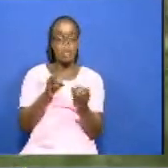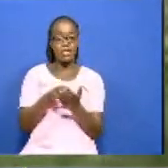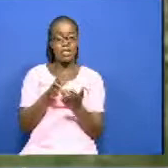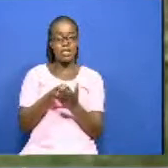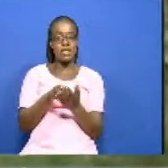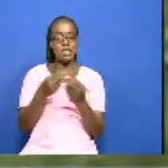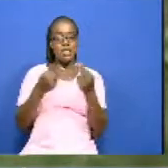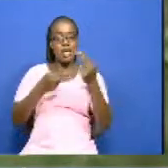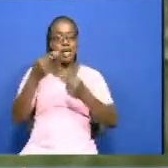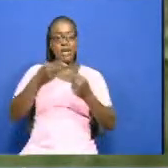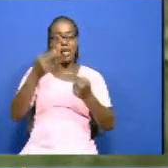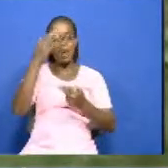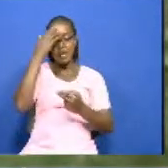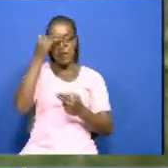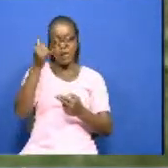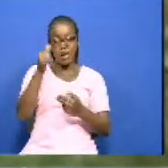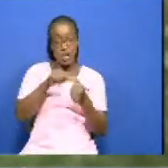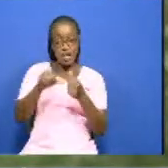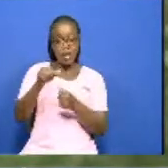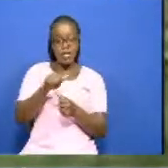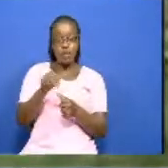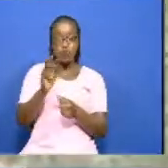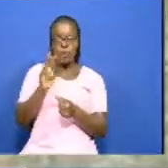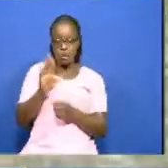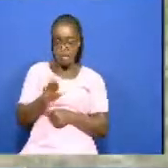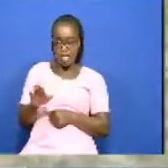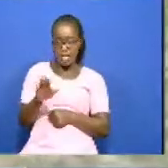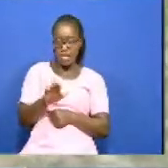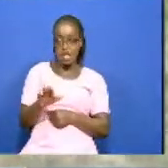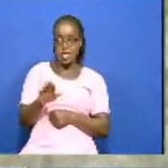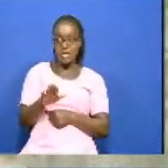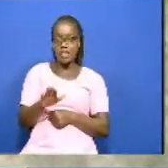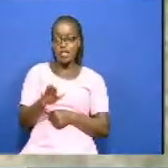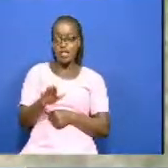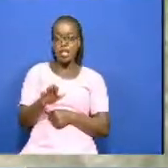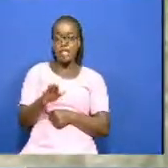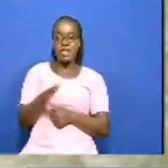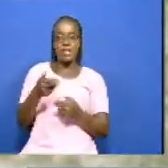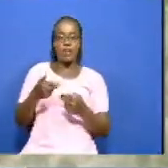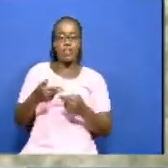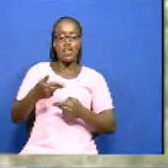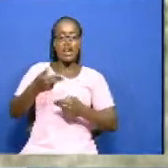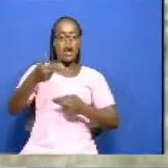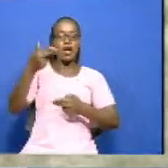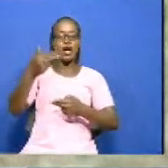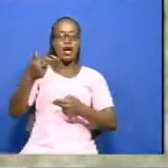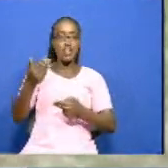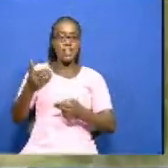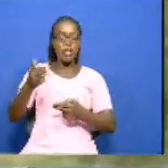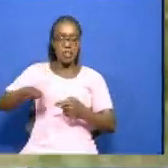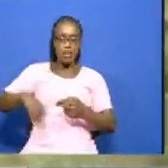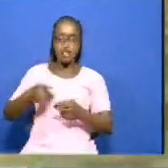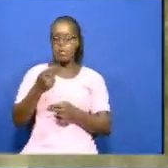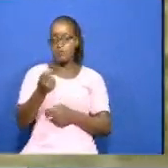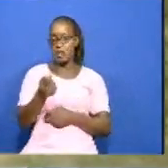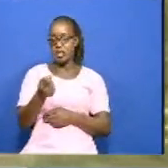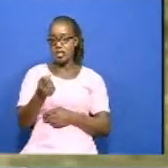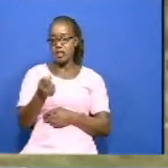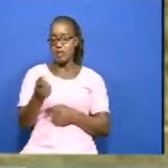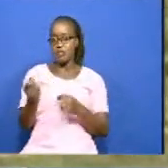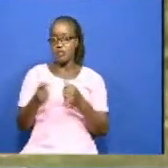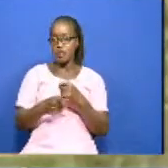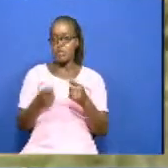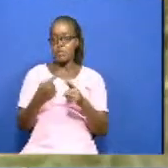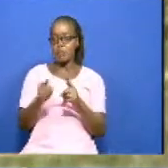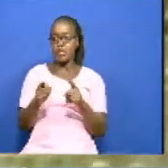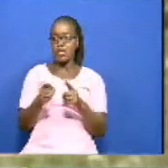the rise, mainly around water bodies that have swollen in the last couple of months. The PS was, however, quick to note